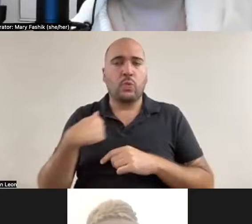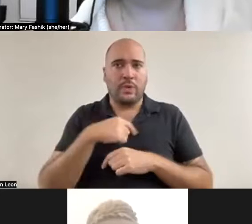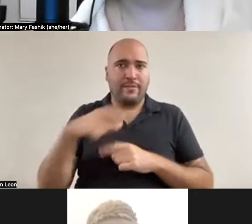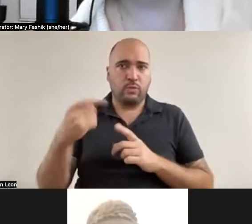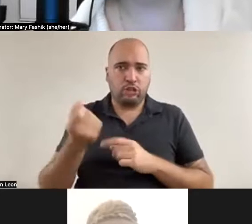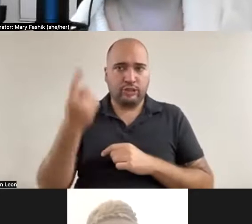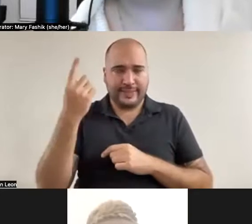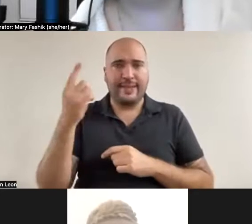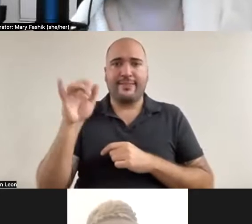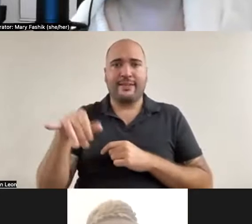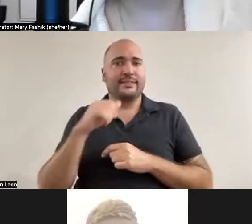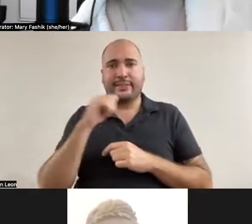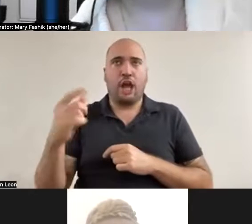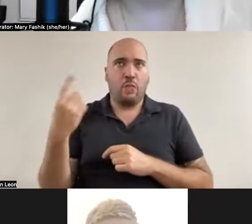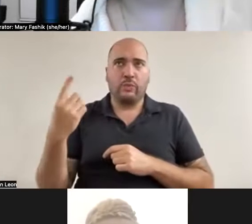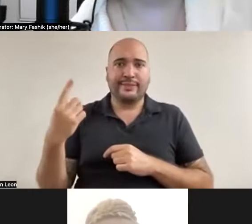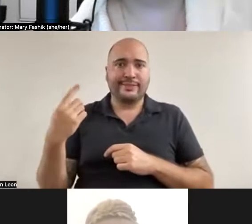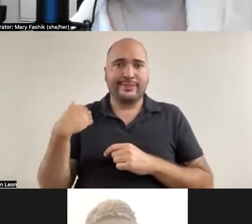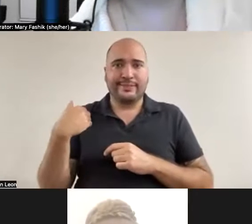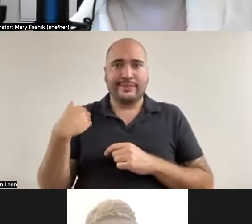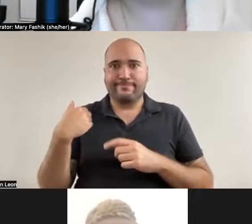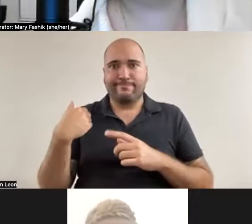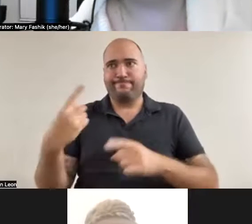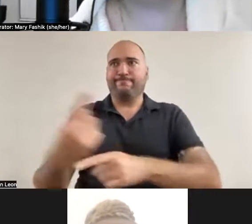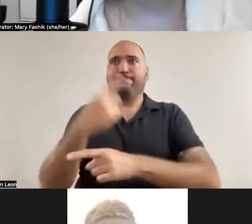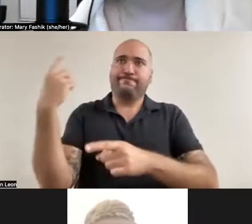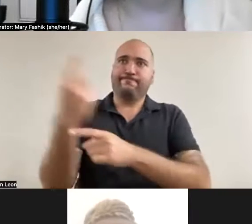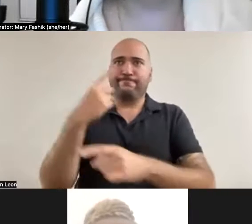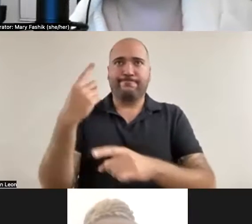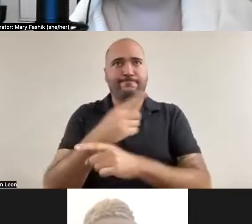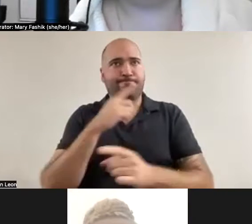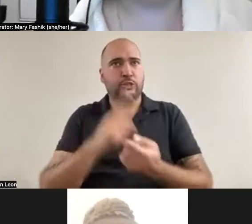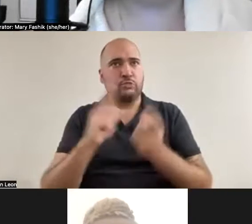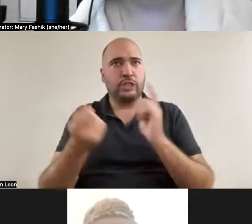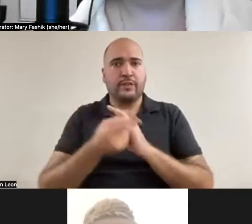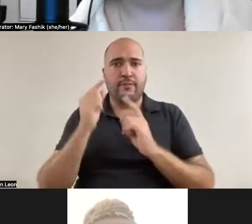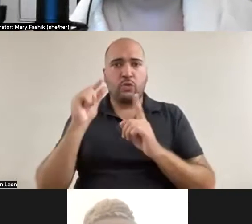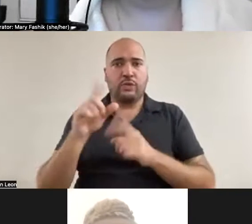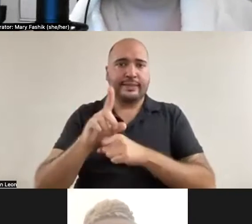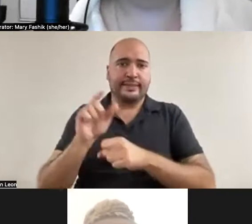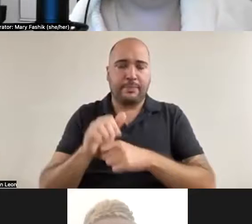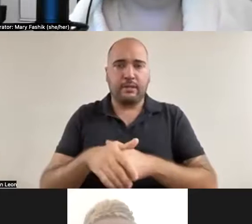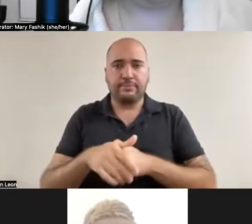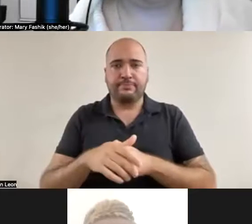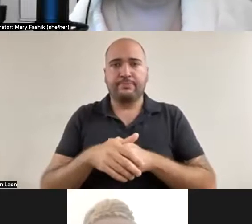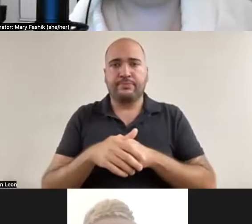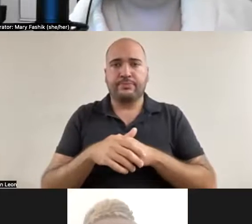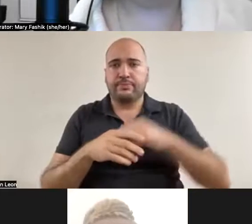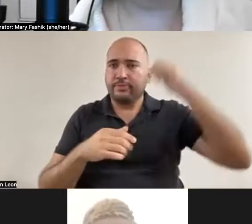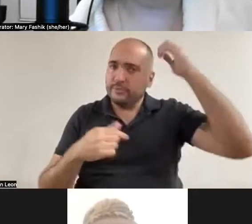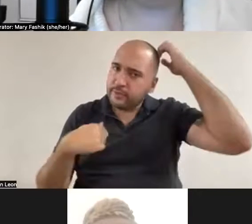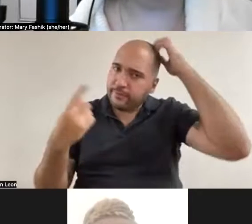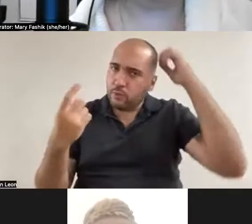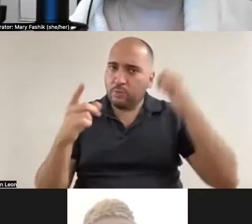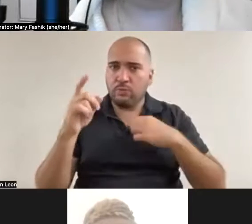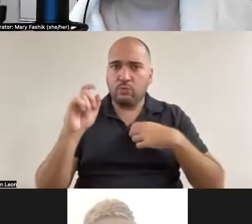that there's not always a direct translation to the word disabled. I have one